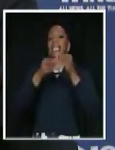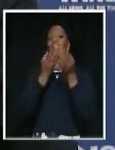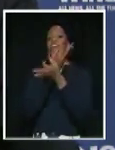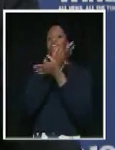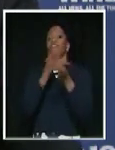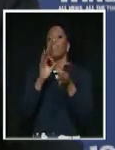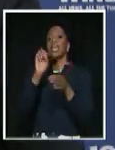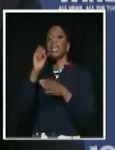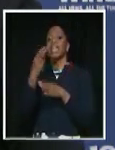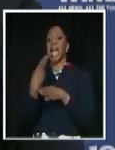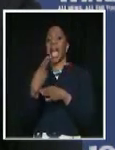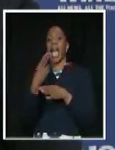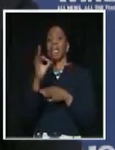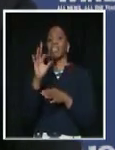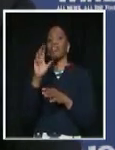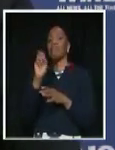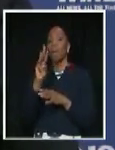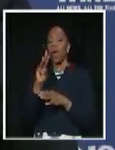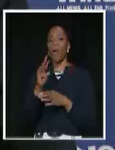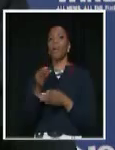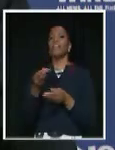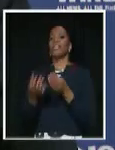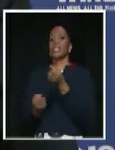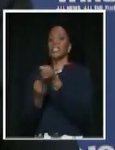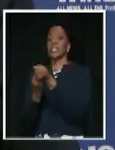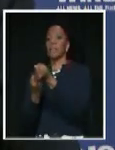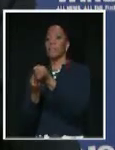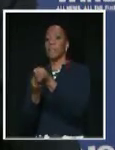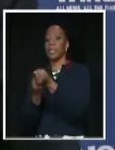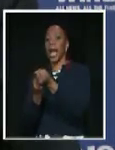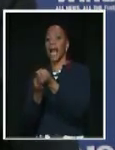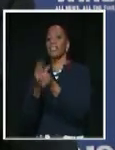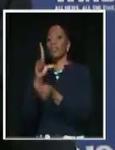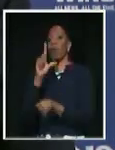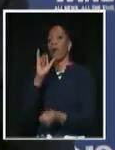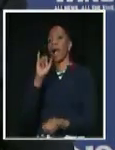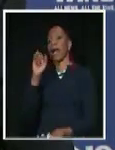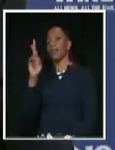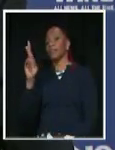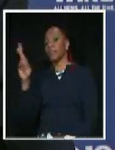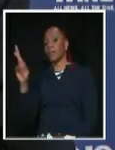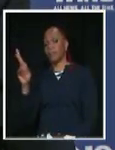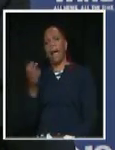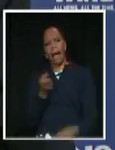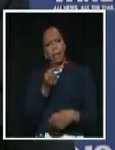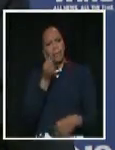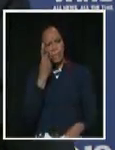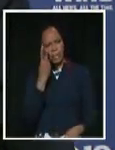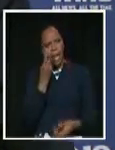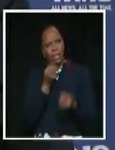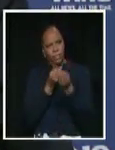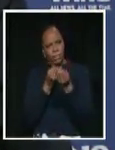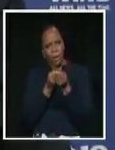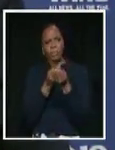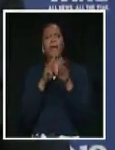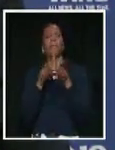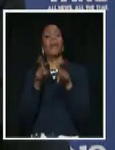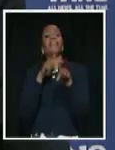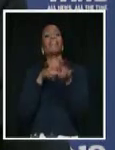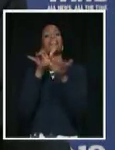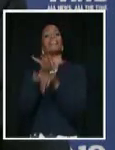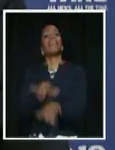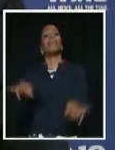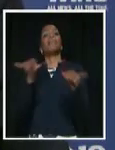going to subsidize the Long Island Railroad and Metro North and the subway system. I understand the need to subsidize them, but at the same time, it's the same